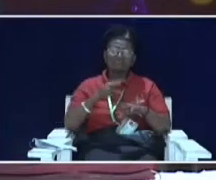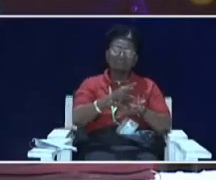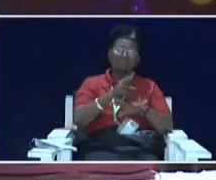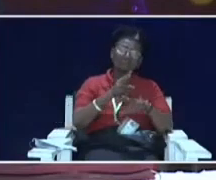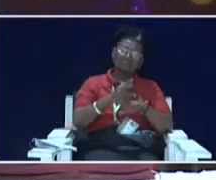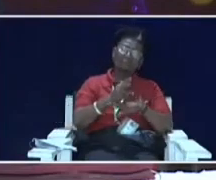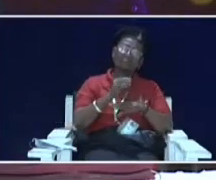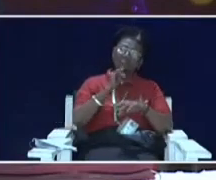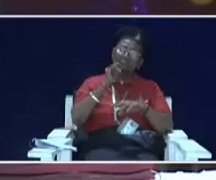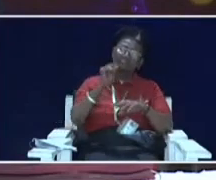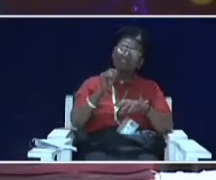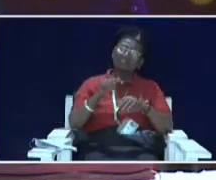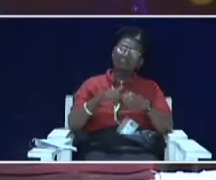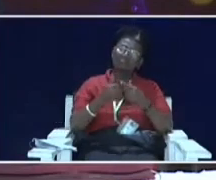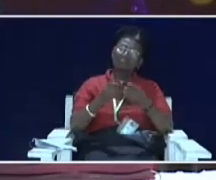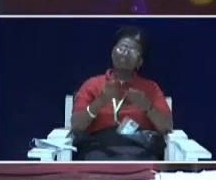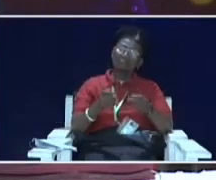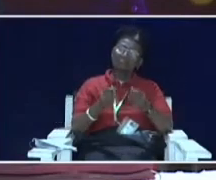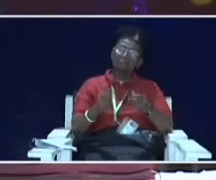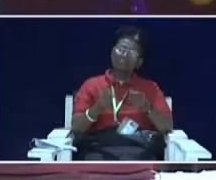How quickly